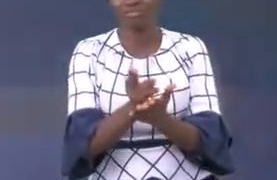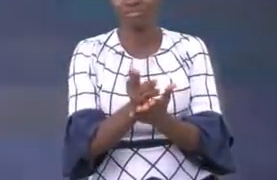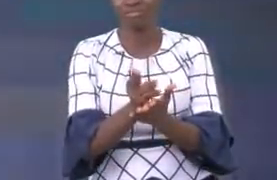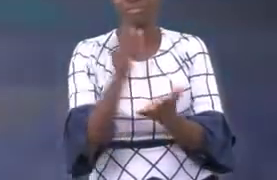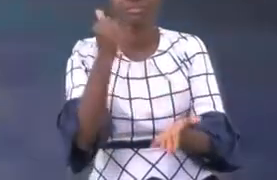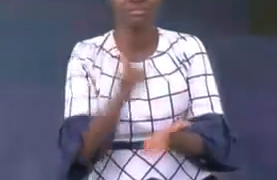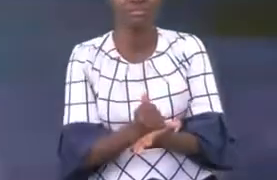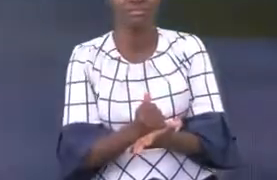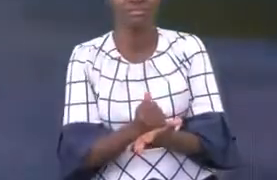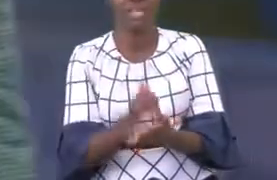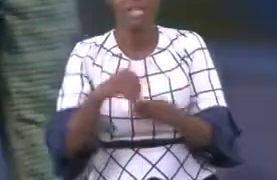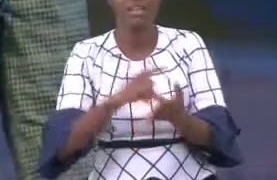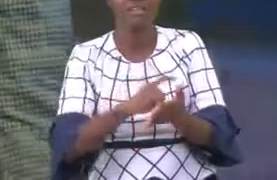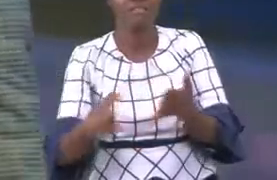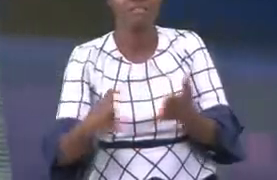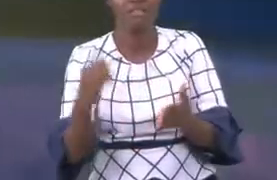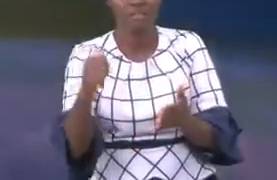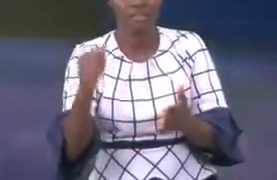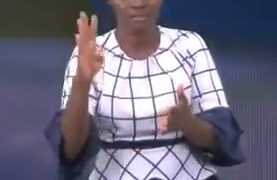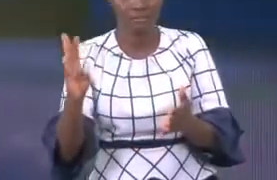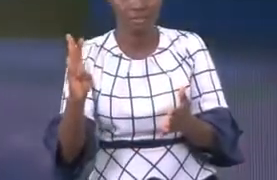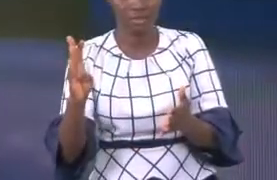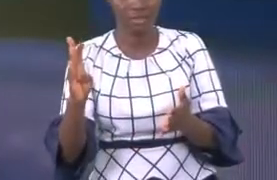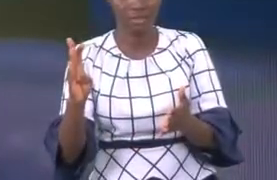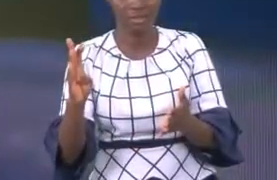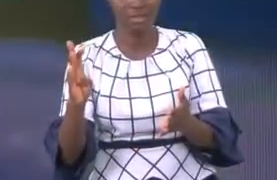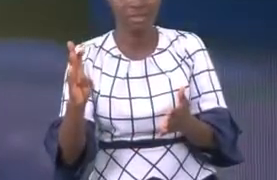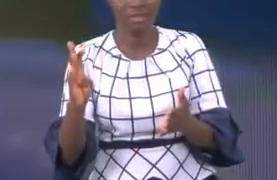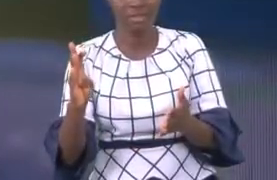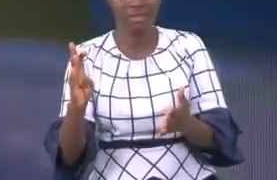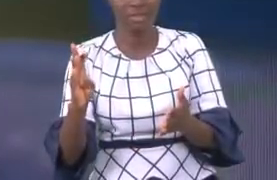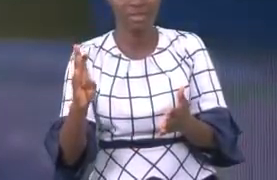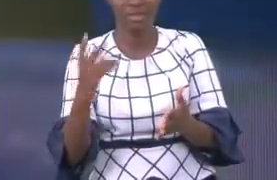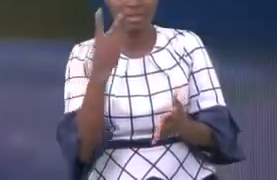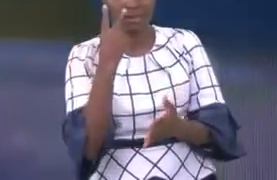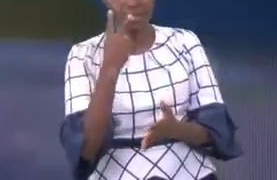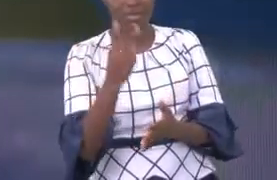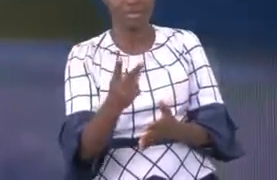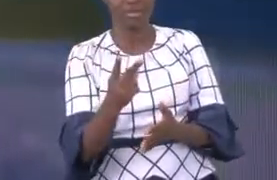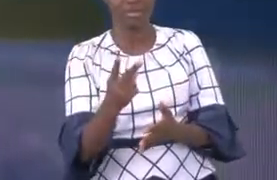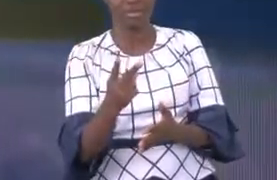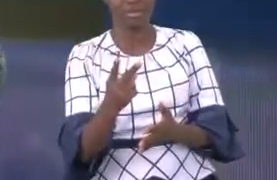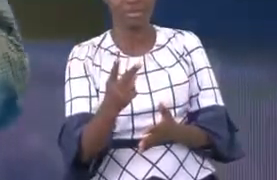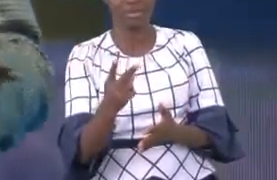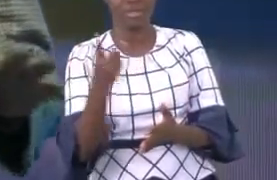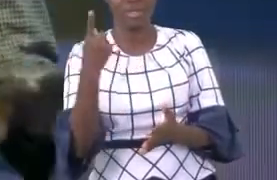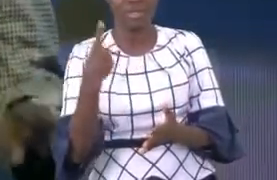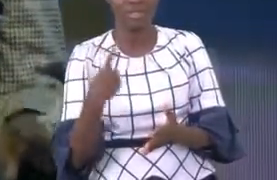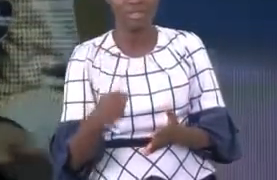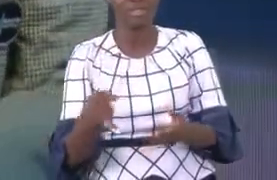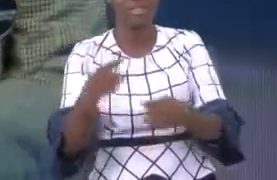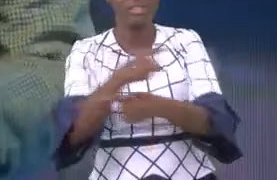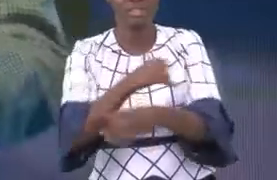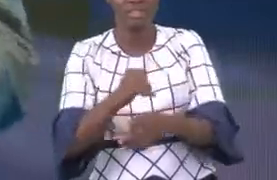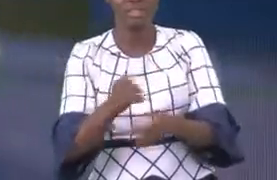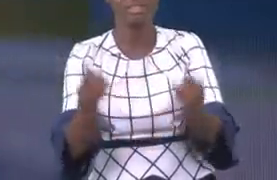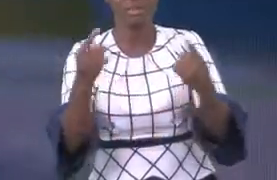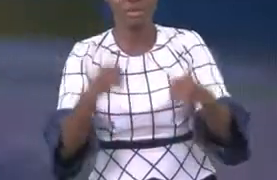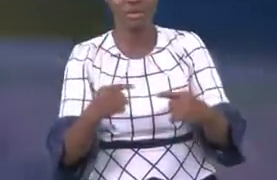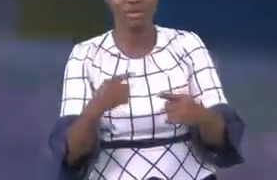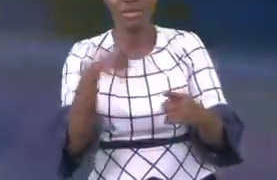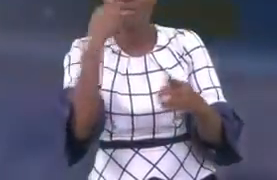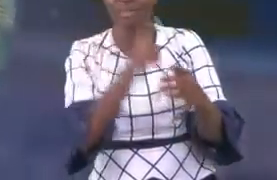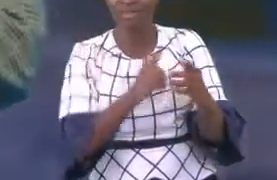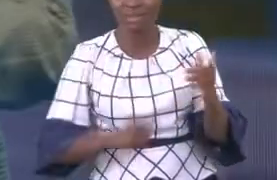14. Behold, the days come, says the Lord, that I will perform that